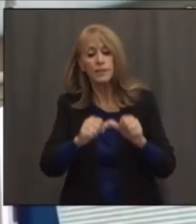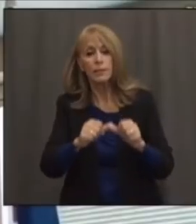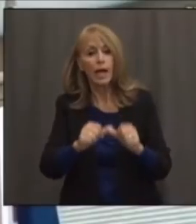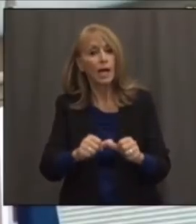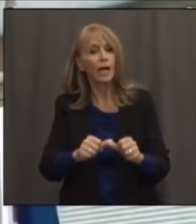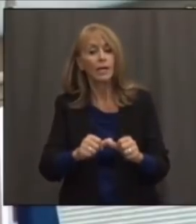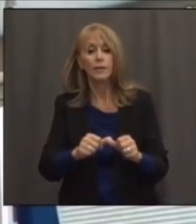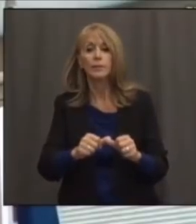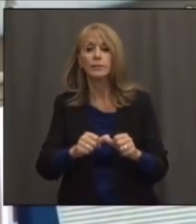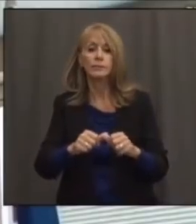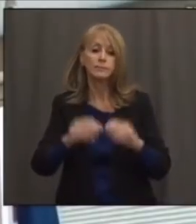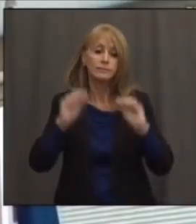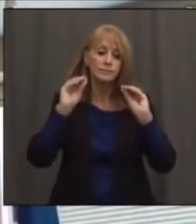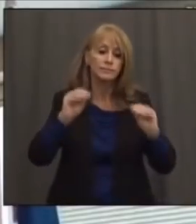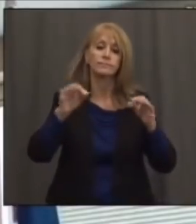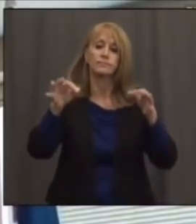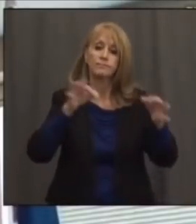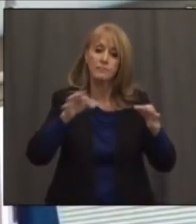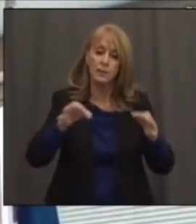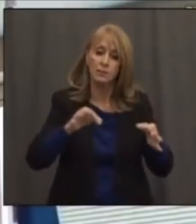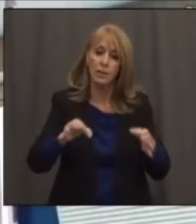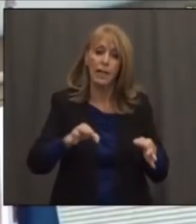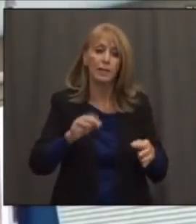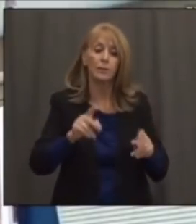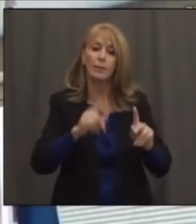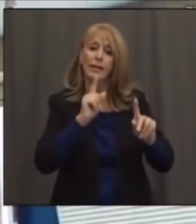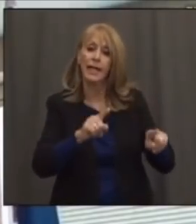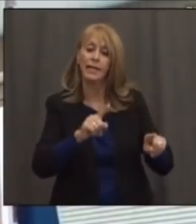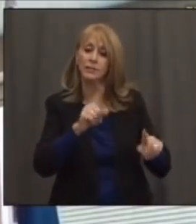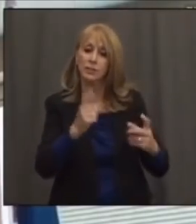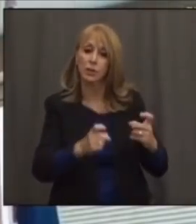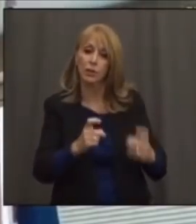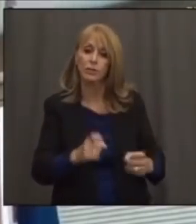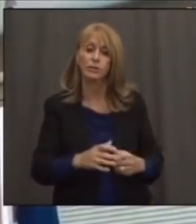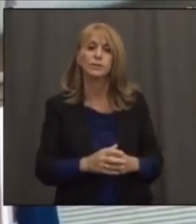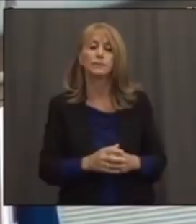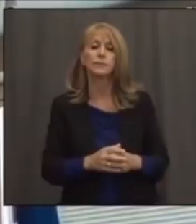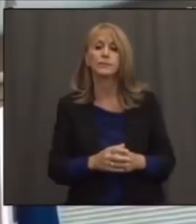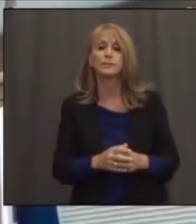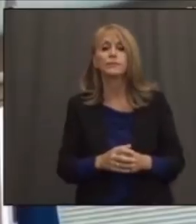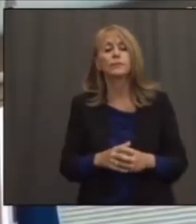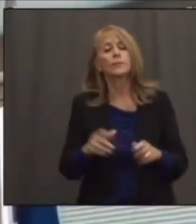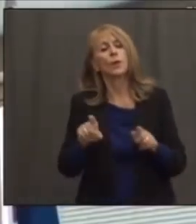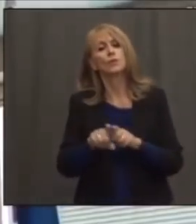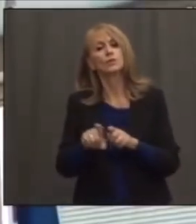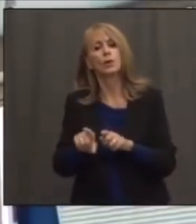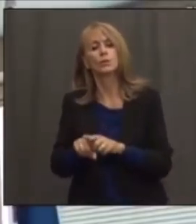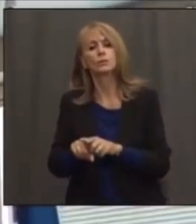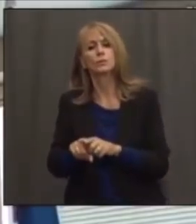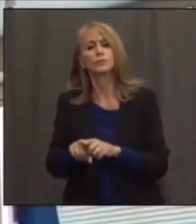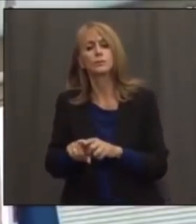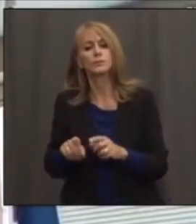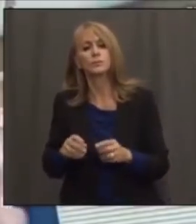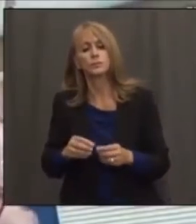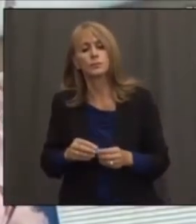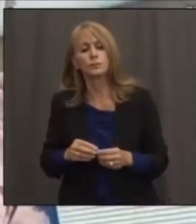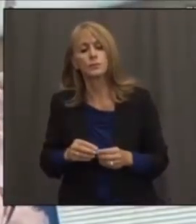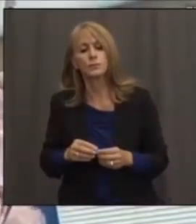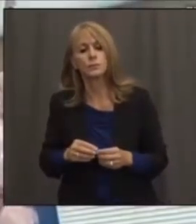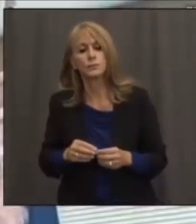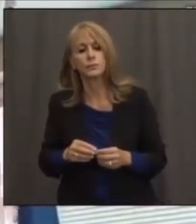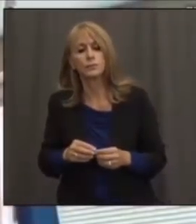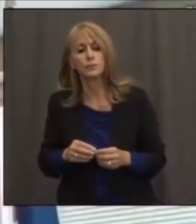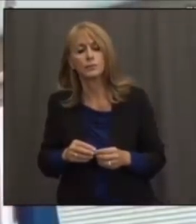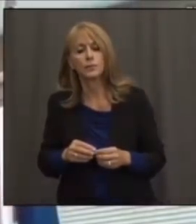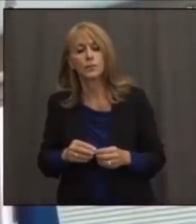doing those same approaches. I want to add another thing to what Josh mentioned, which is that we've